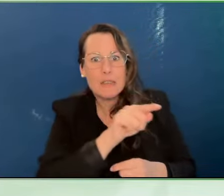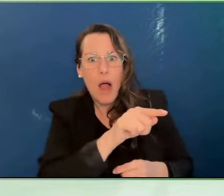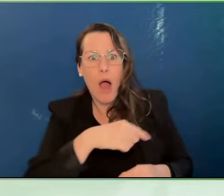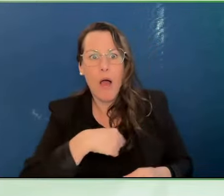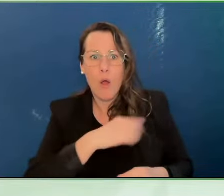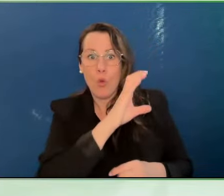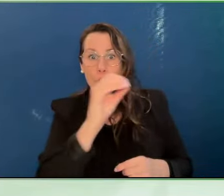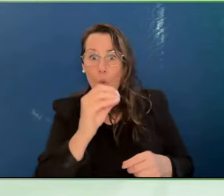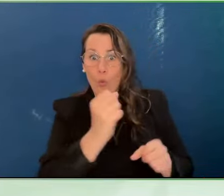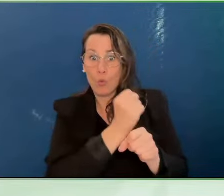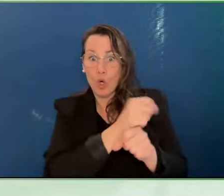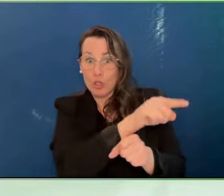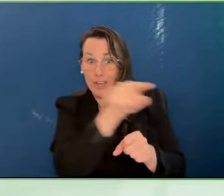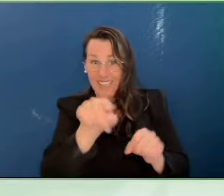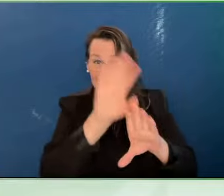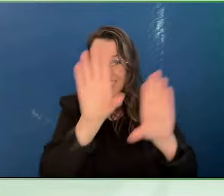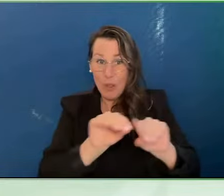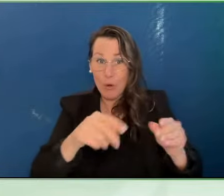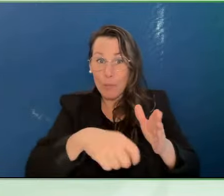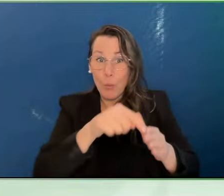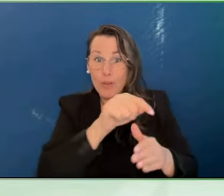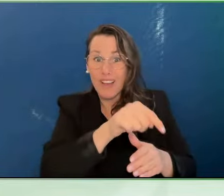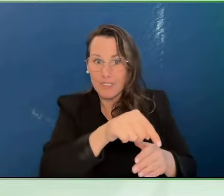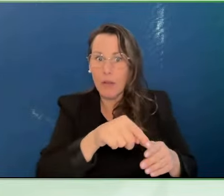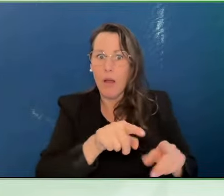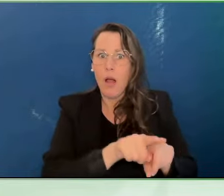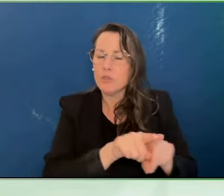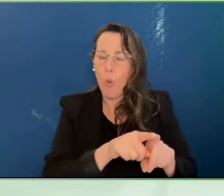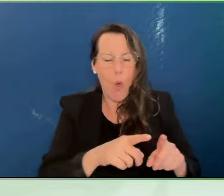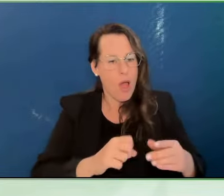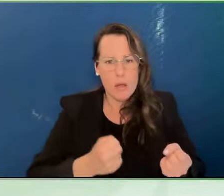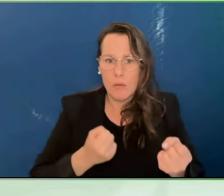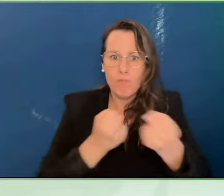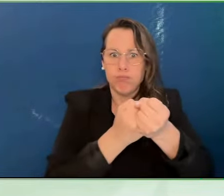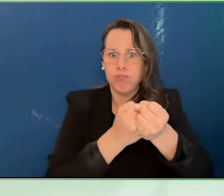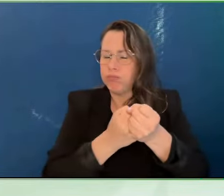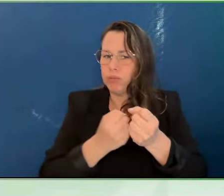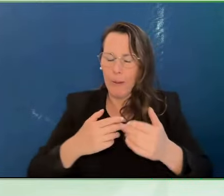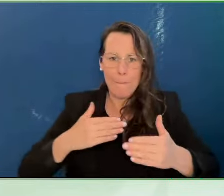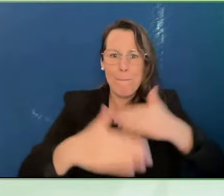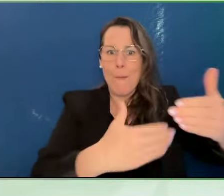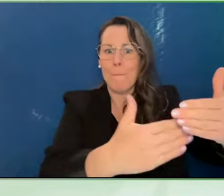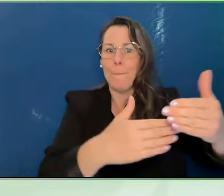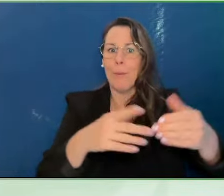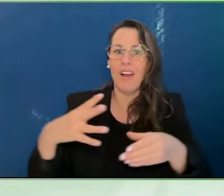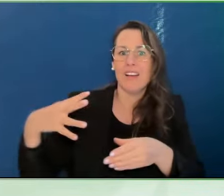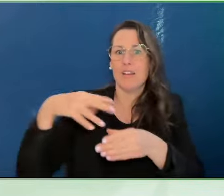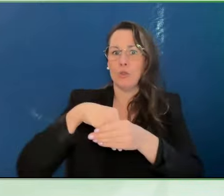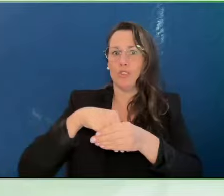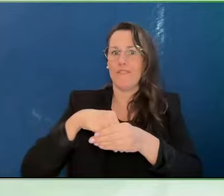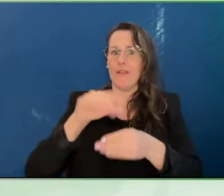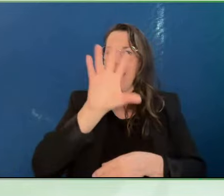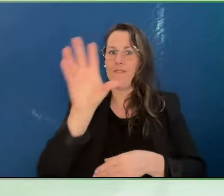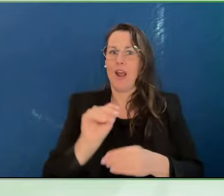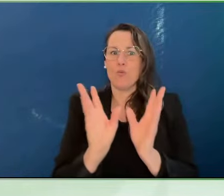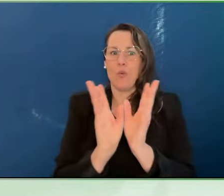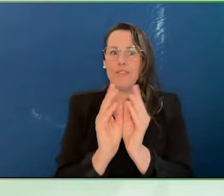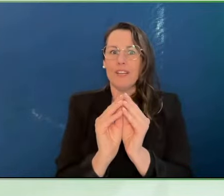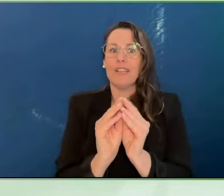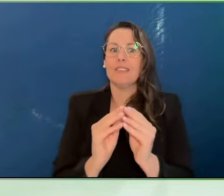private sector, people with disabilities to participate, to share knowledge and expertise on what we are doing with